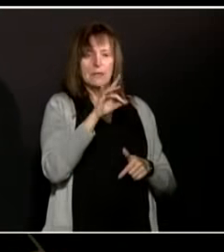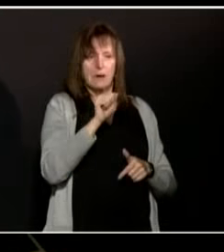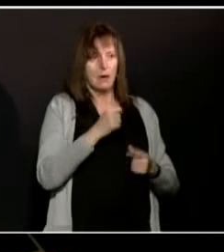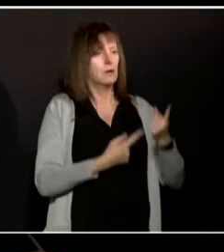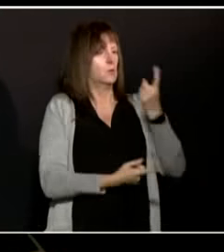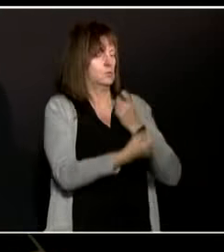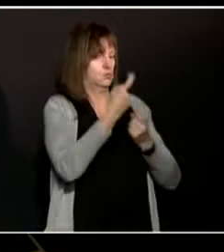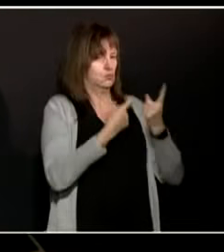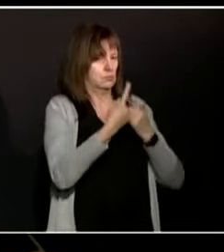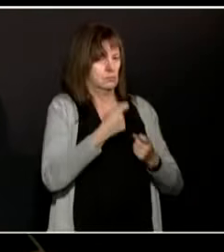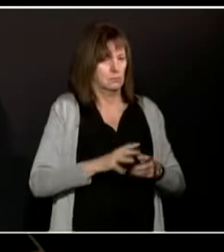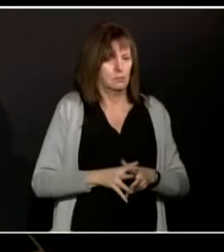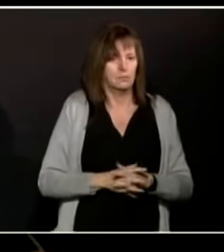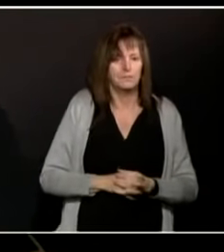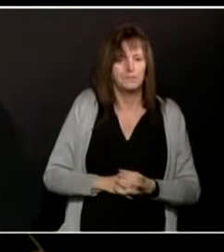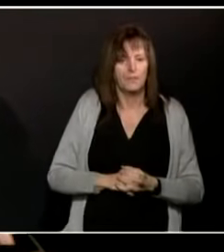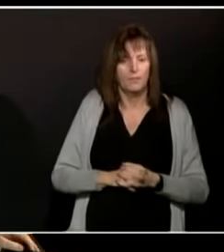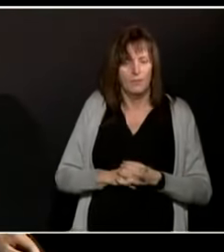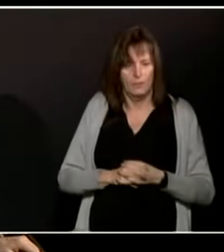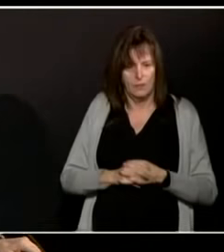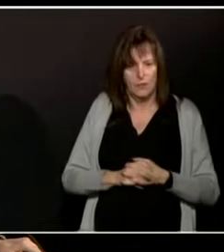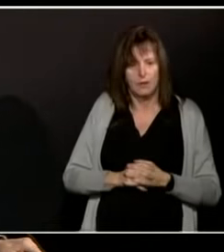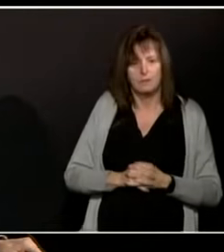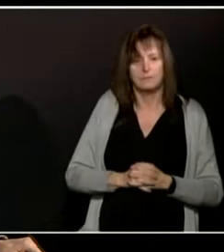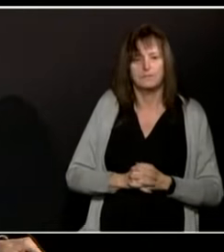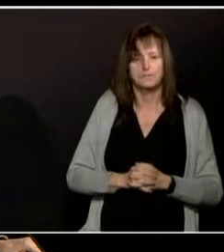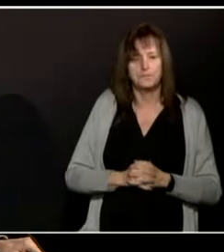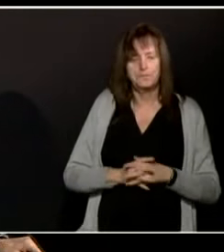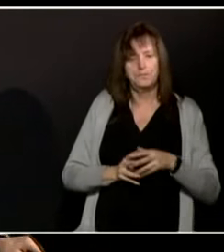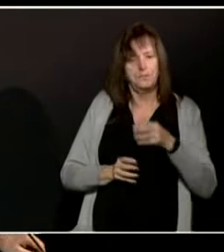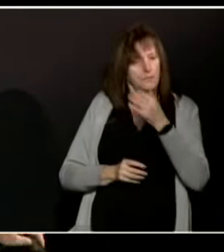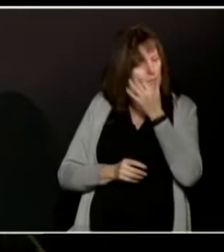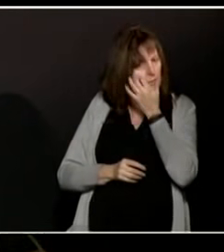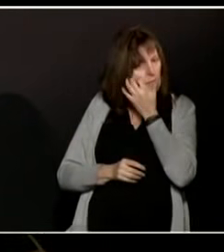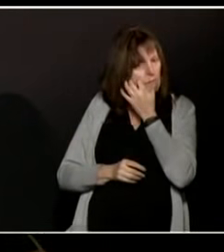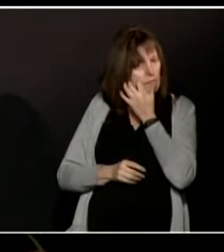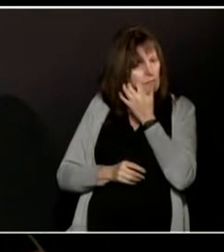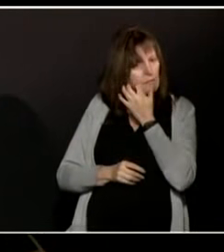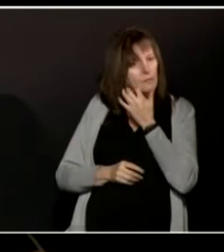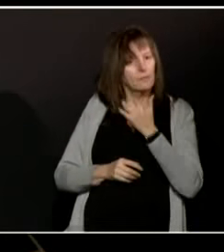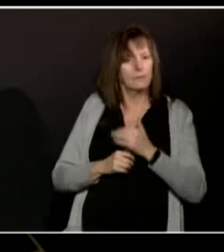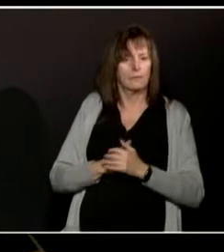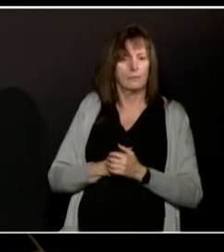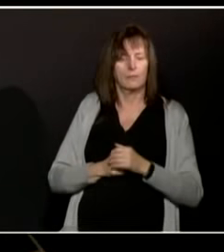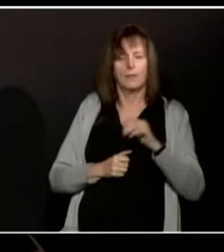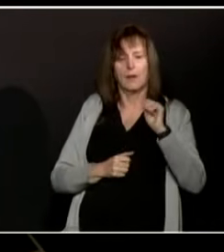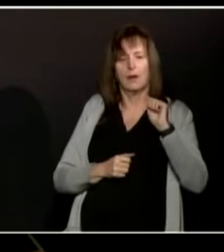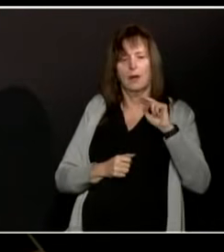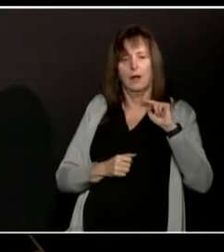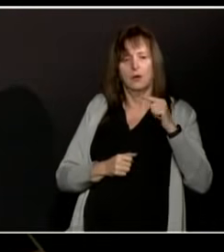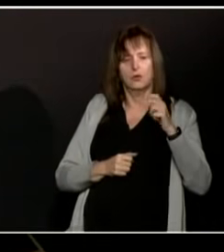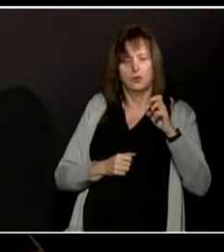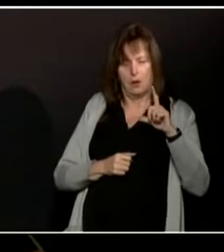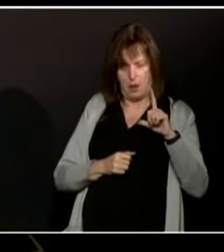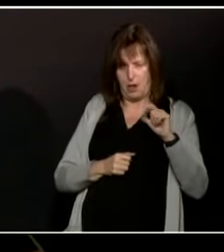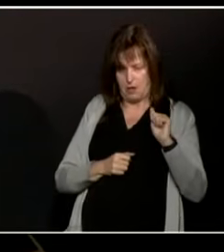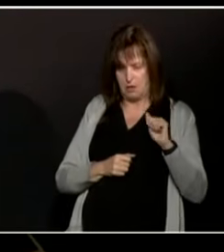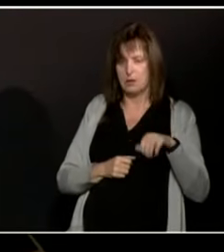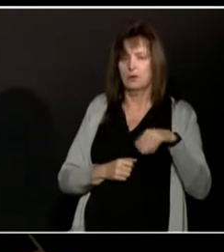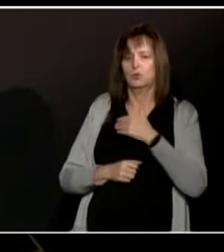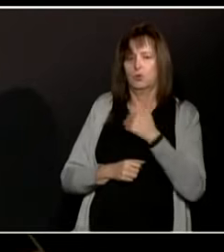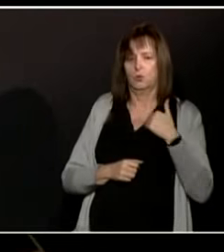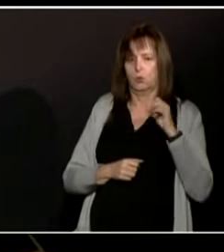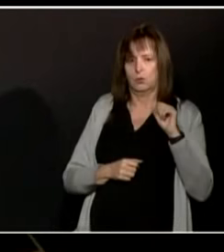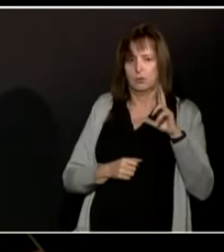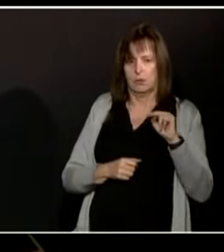the first question, please. Antonella Artuso, Toronto Sun. Hello, doctors. Thank you.